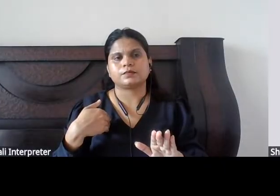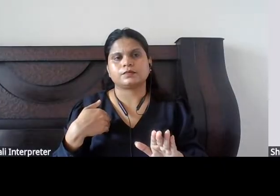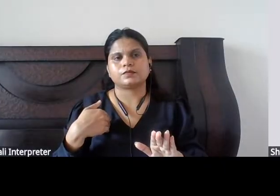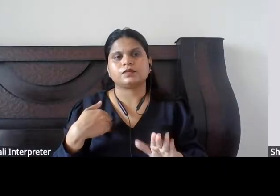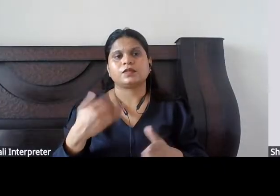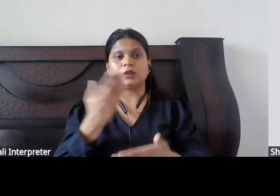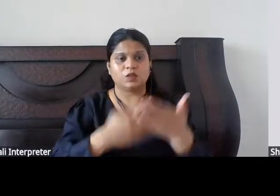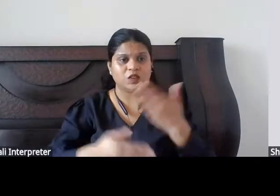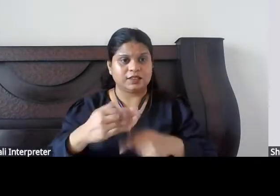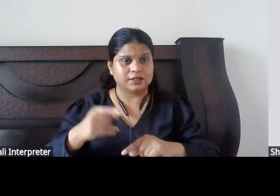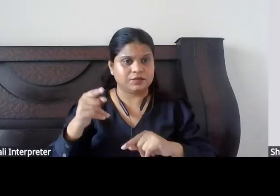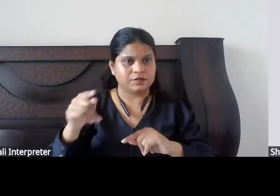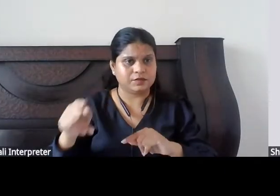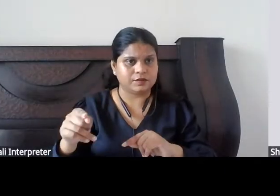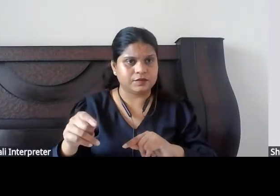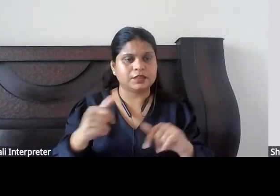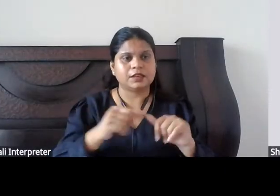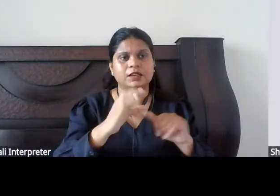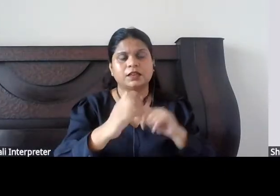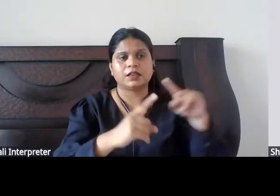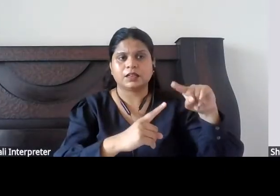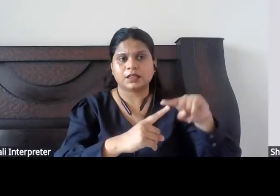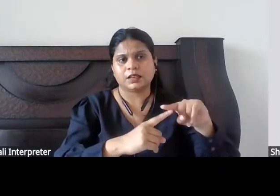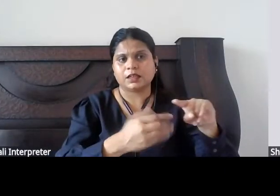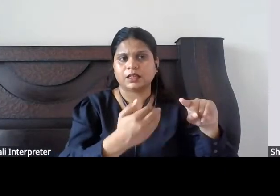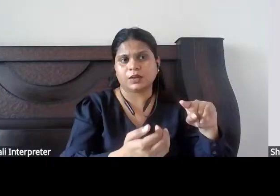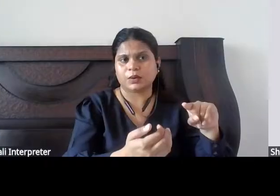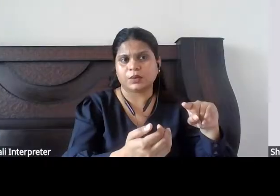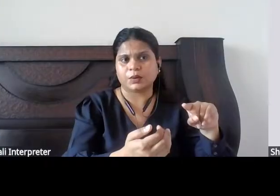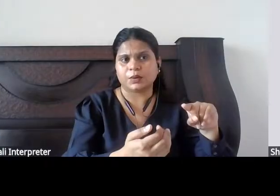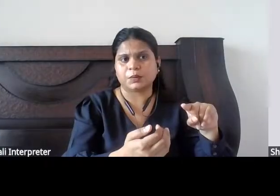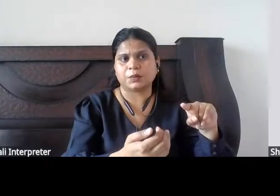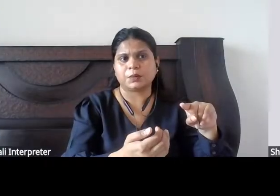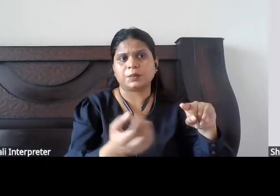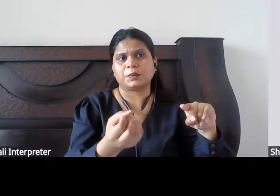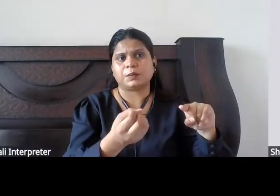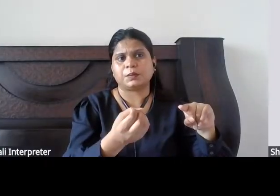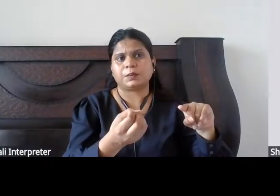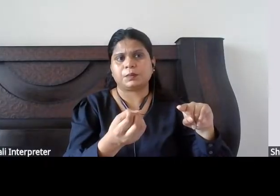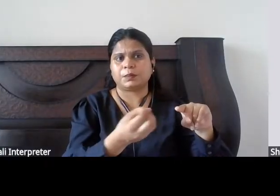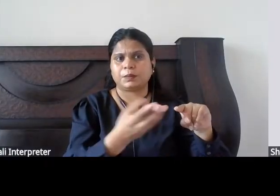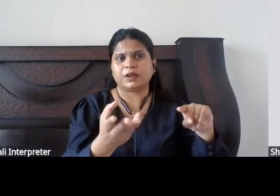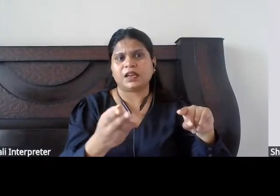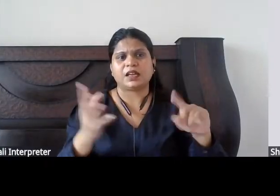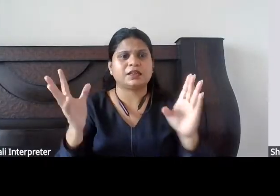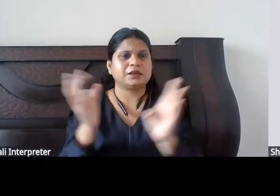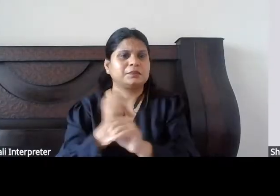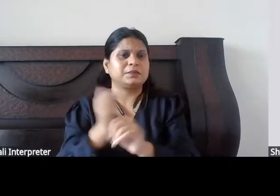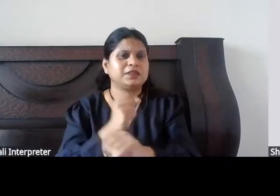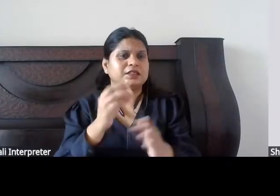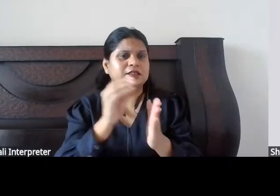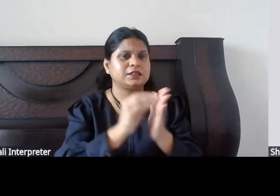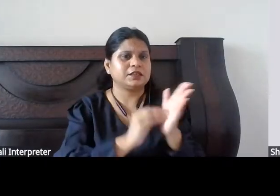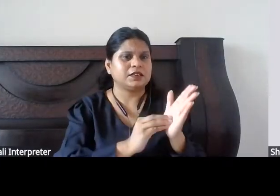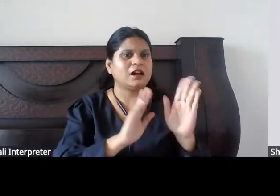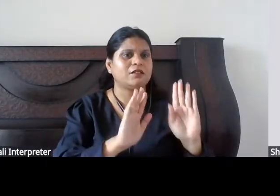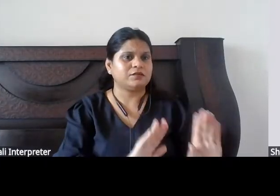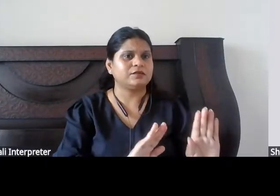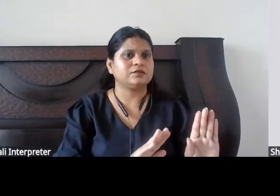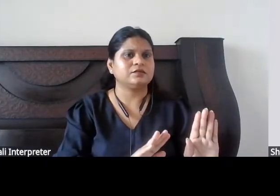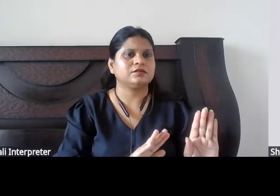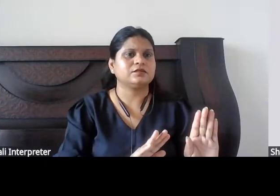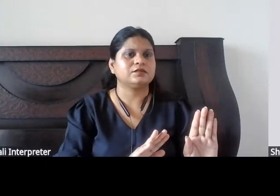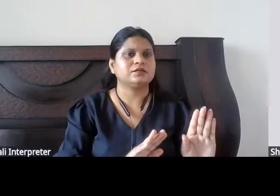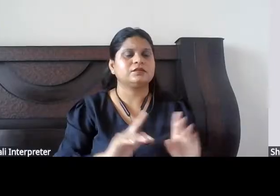disability current act also, there are so many conditions which are left out. Even for example, spinal cord injury is left out, and they